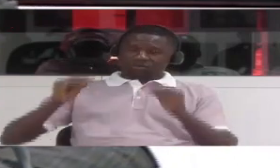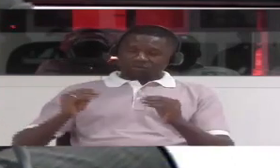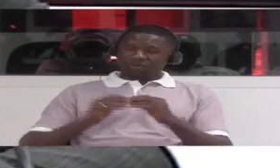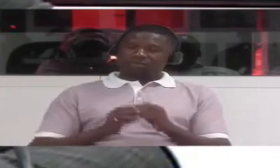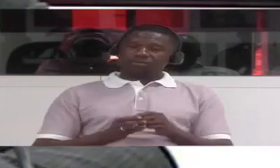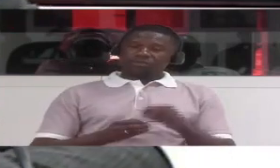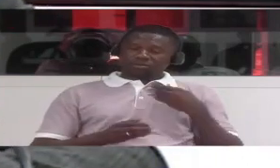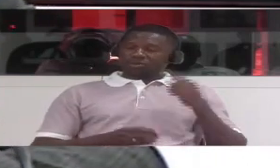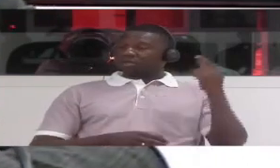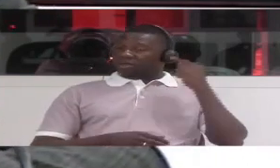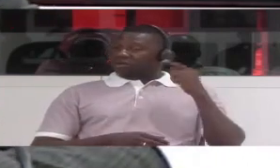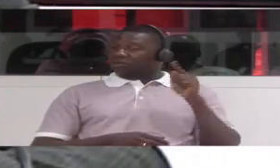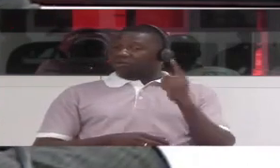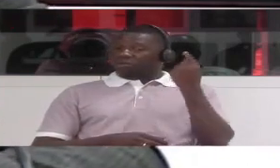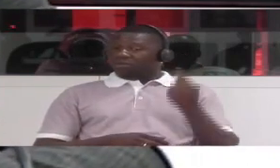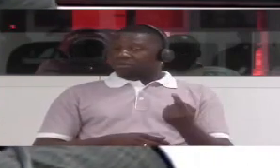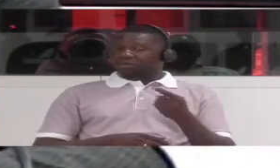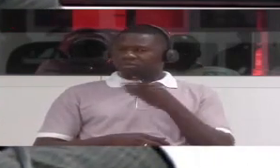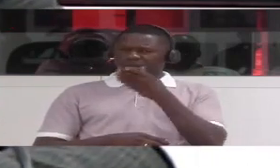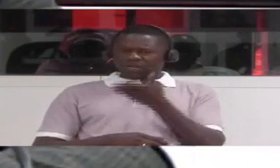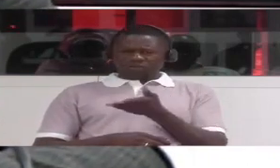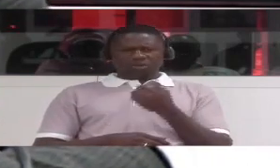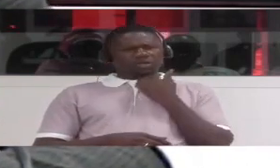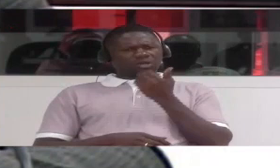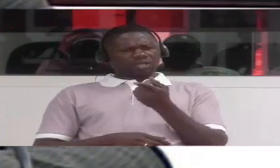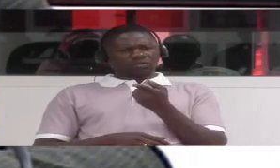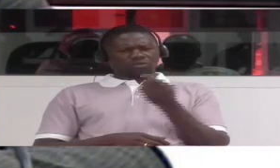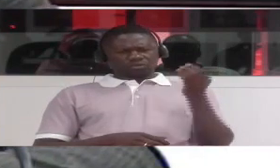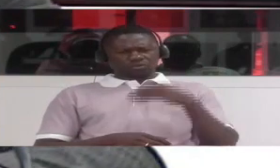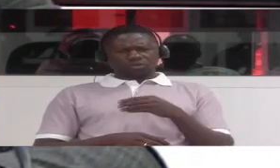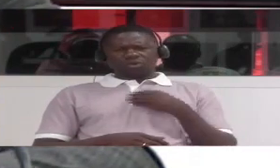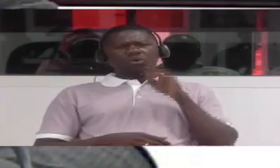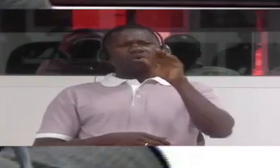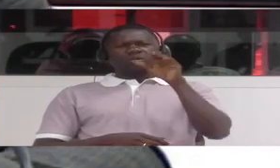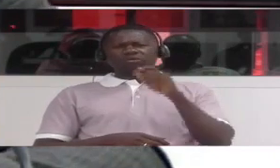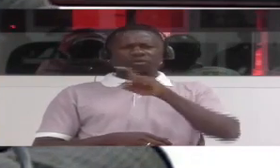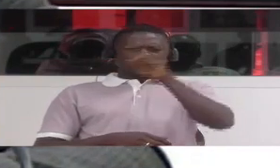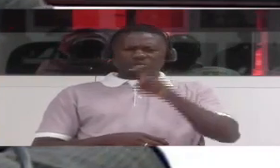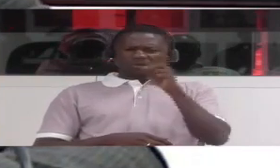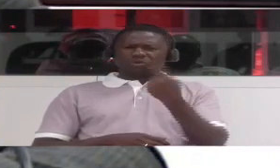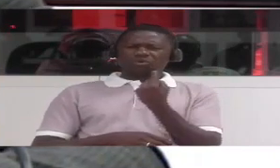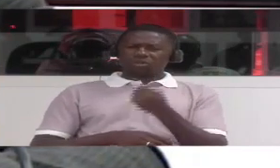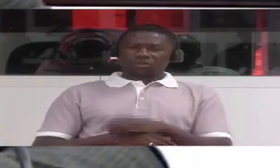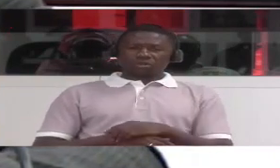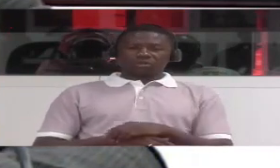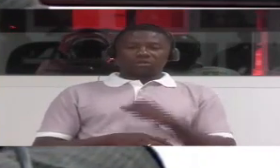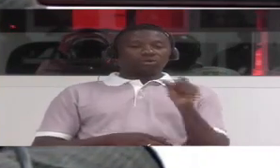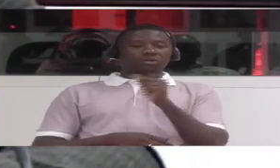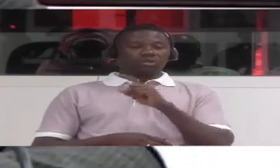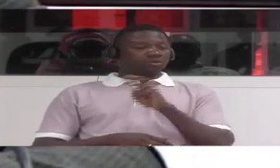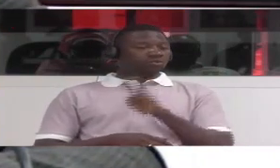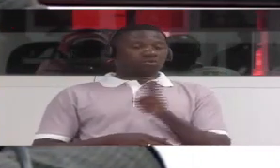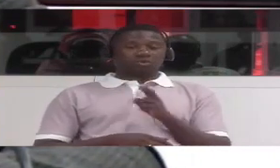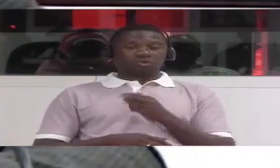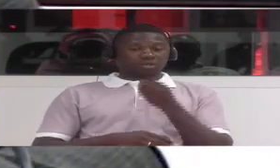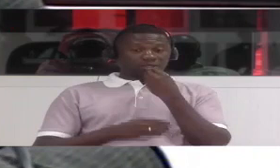overheard them saying, one of them saying, but you were just asked to call him for questioning. And the other one said, no, that order has changed now.